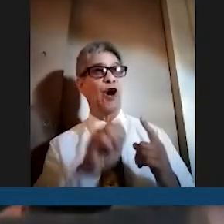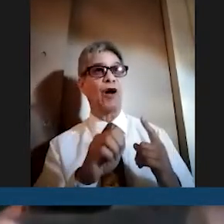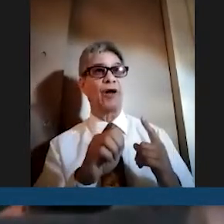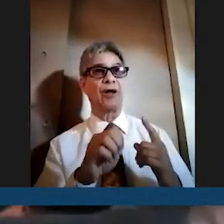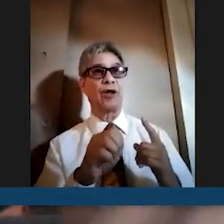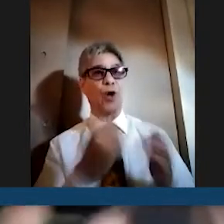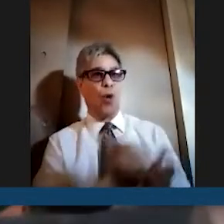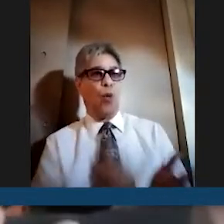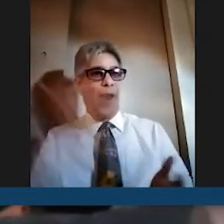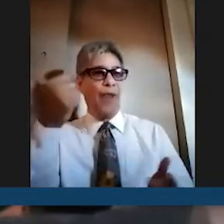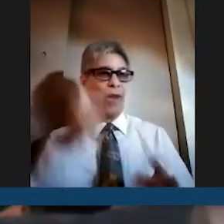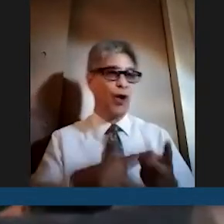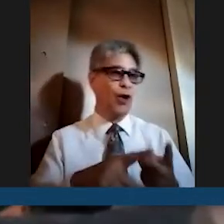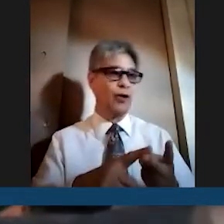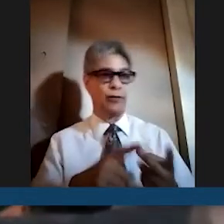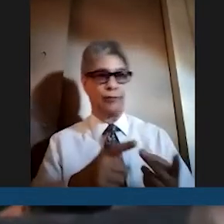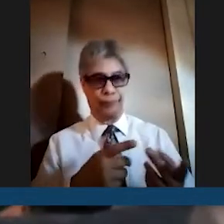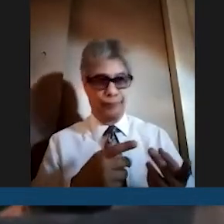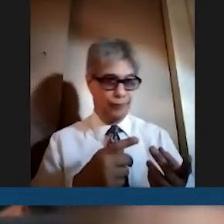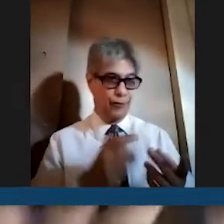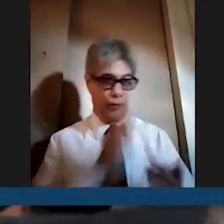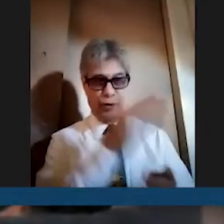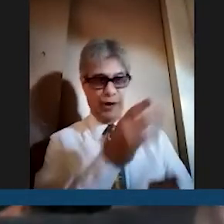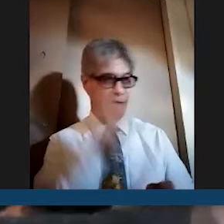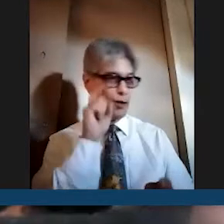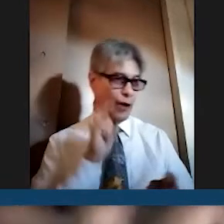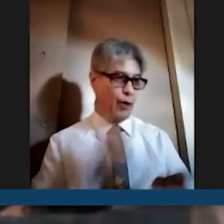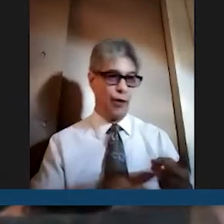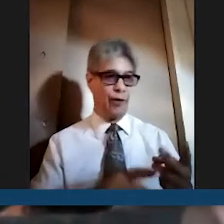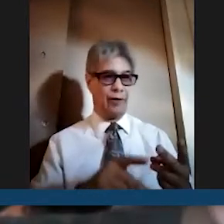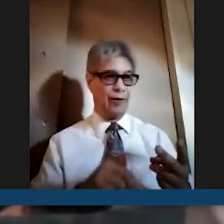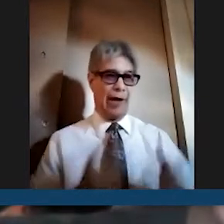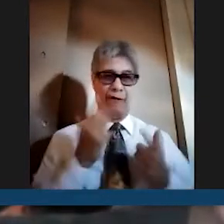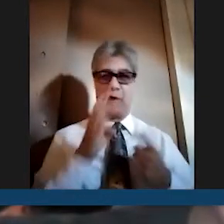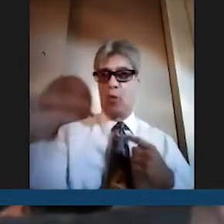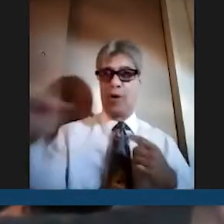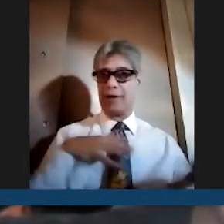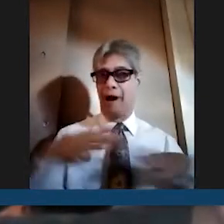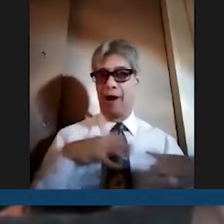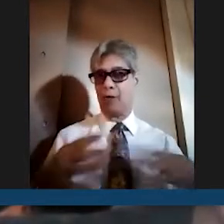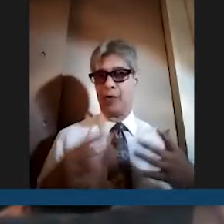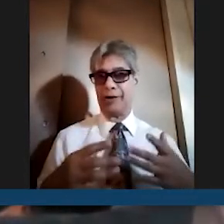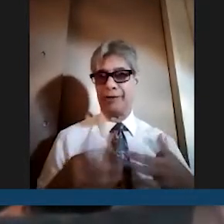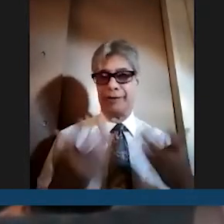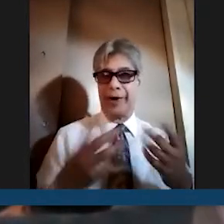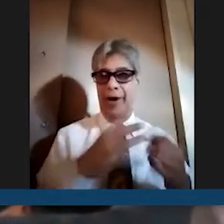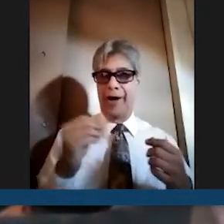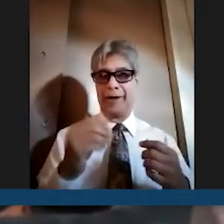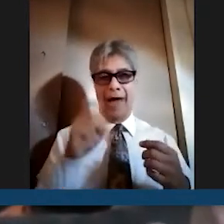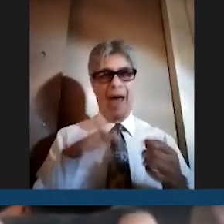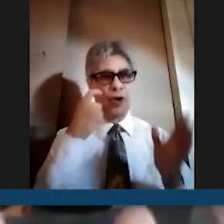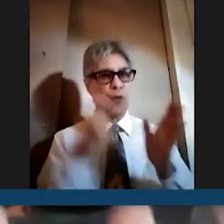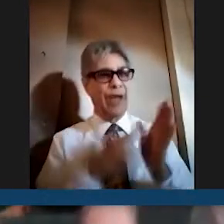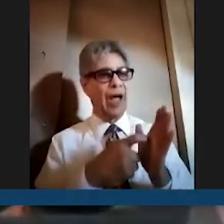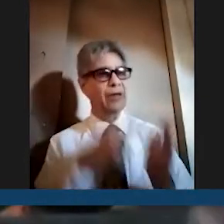wealthier, cisgender white men, living in West Hollywood, going to Equinox, driving Benzes, right? And I think, having to recognize that